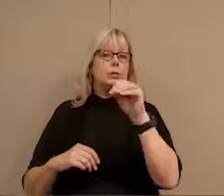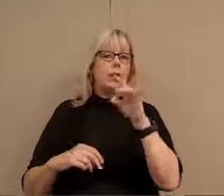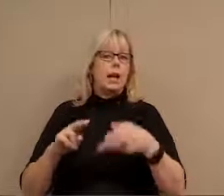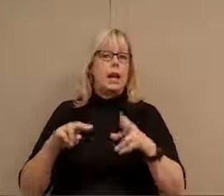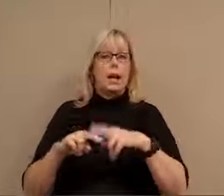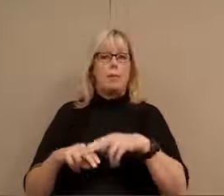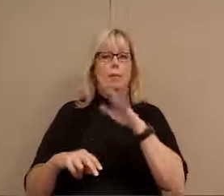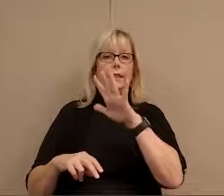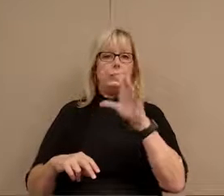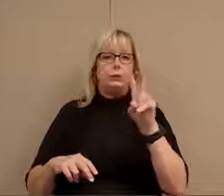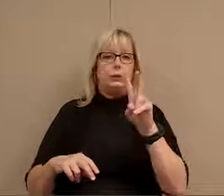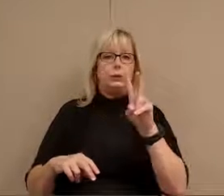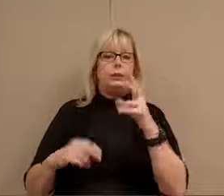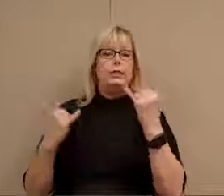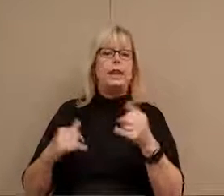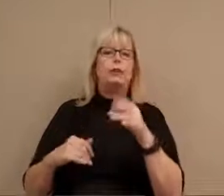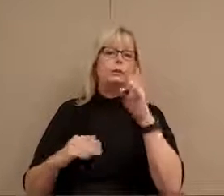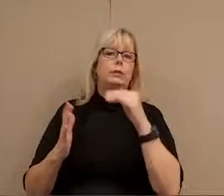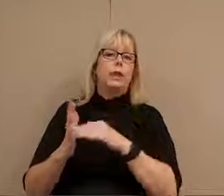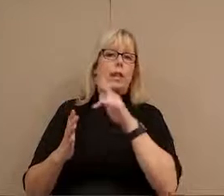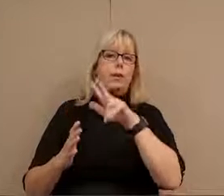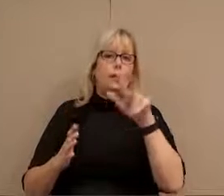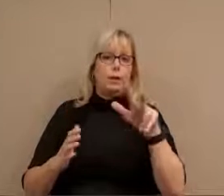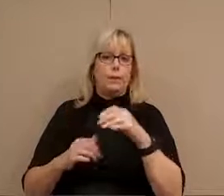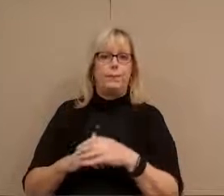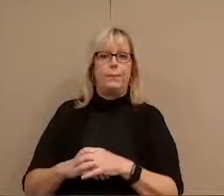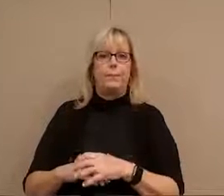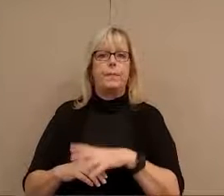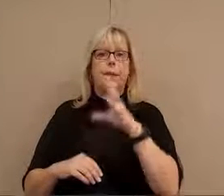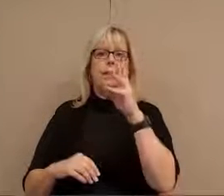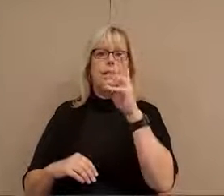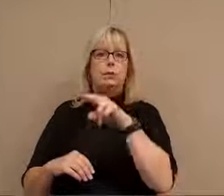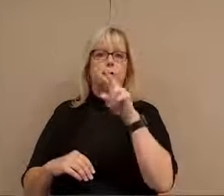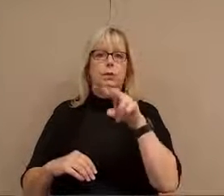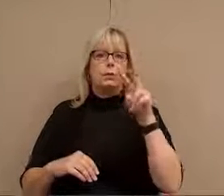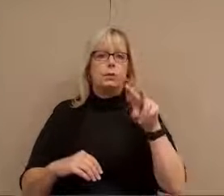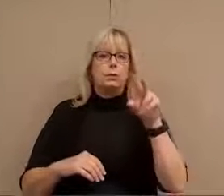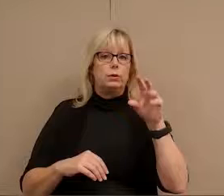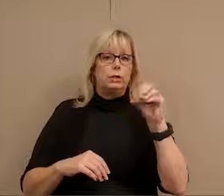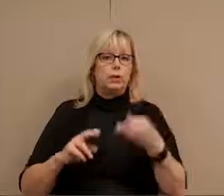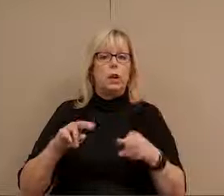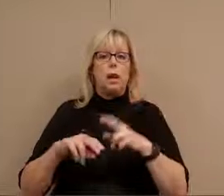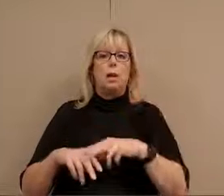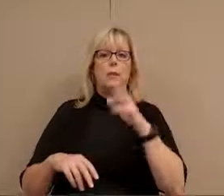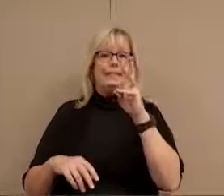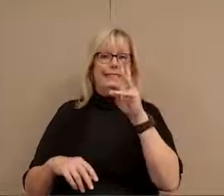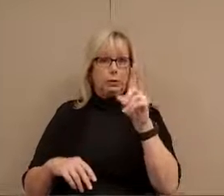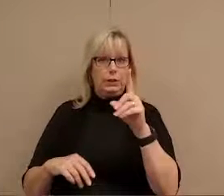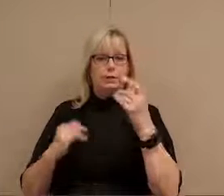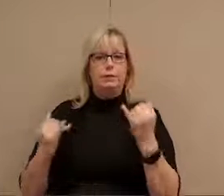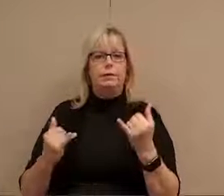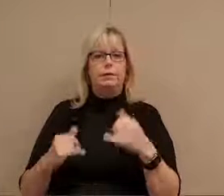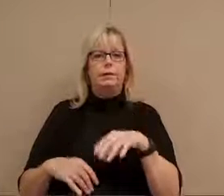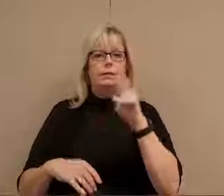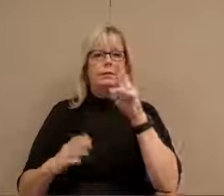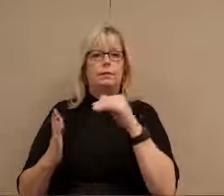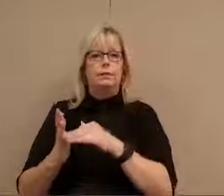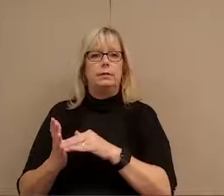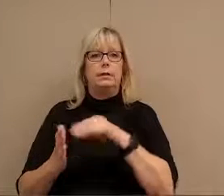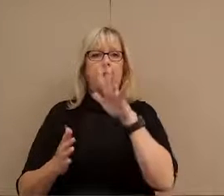up 52 to 2,033. 62220 up 61 to